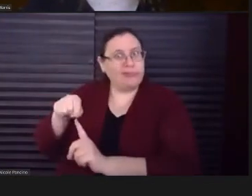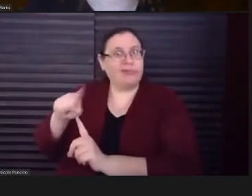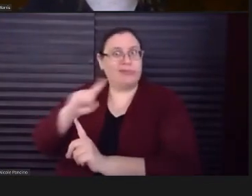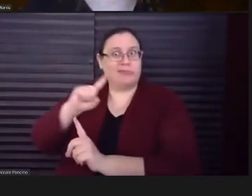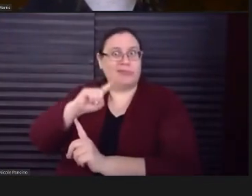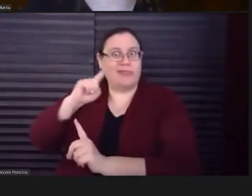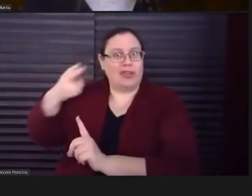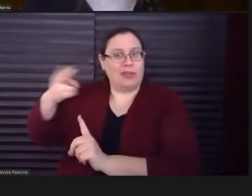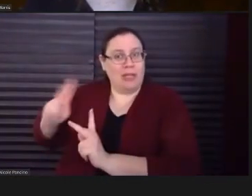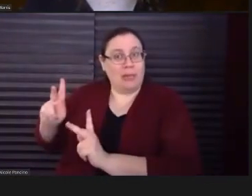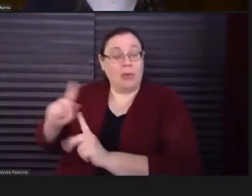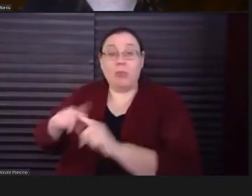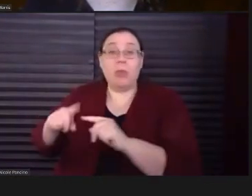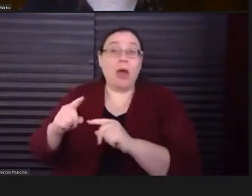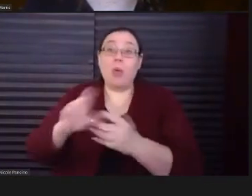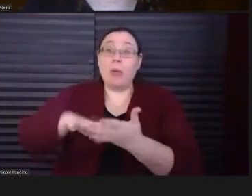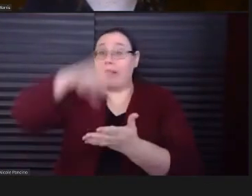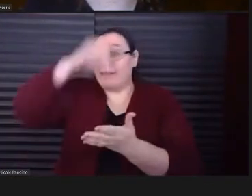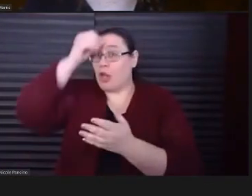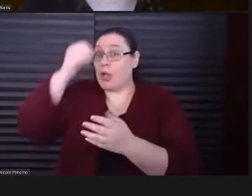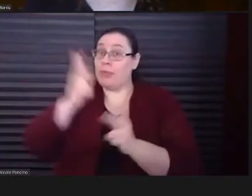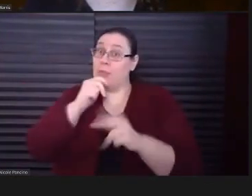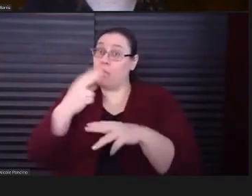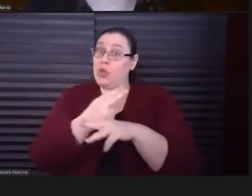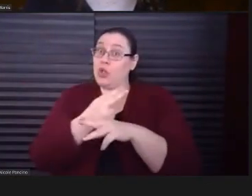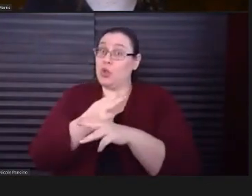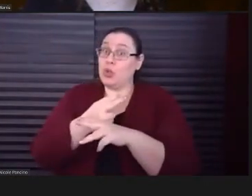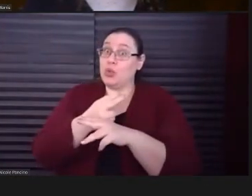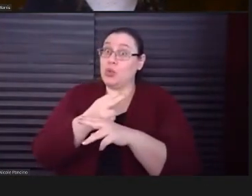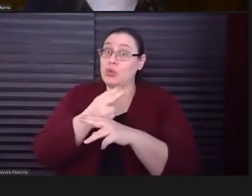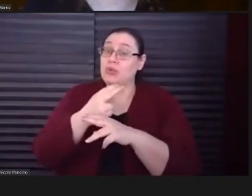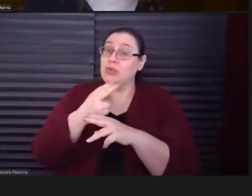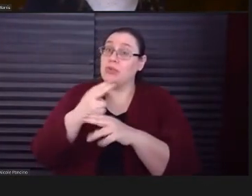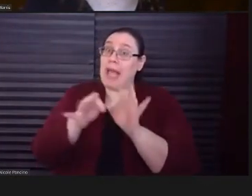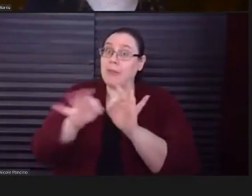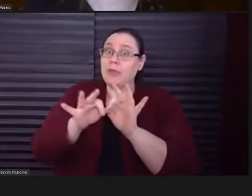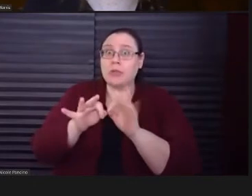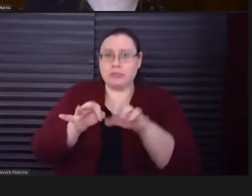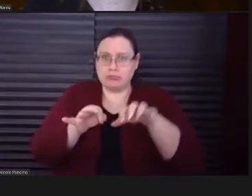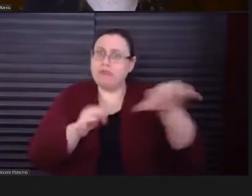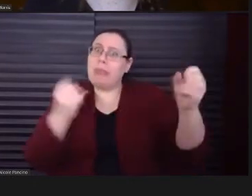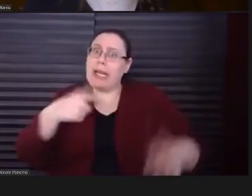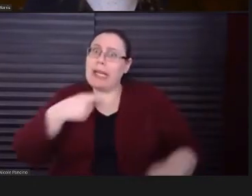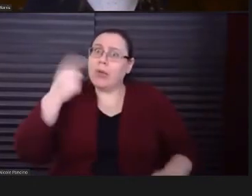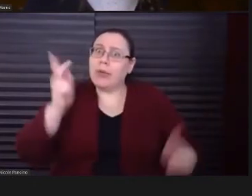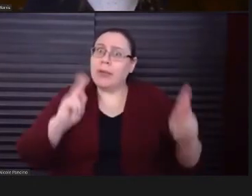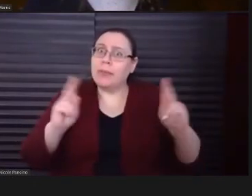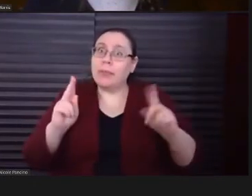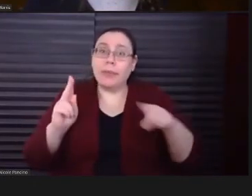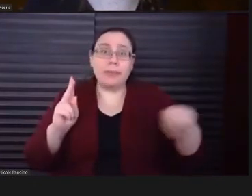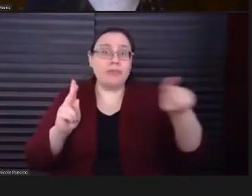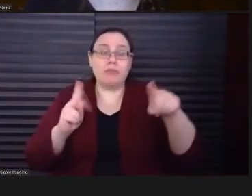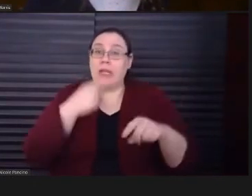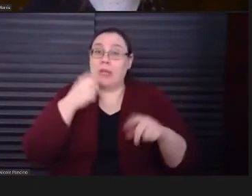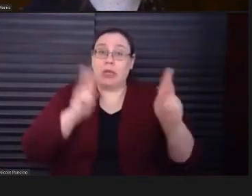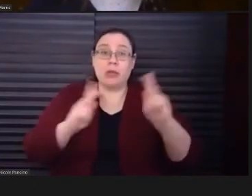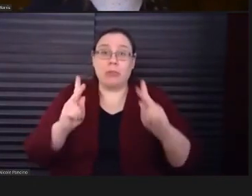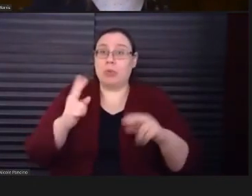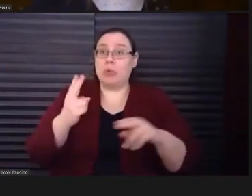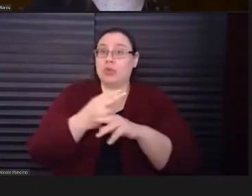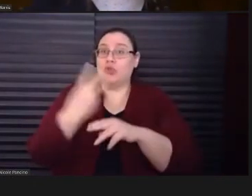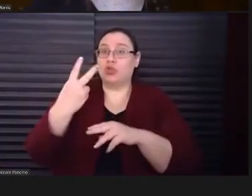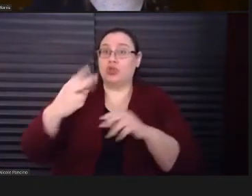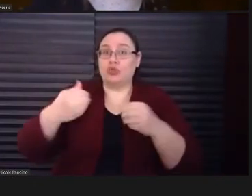finding that our users are significantly hearing people. People who simply are using two screens, don't want to